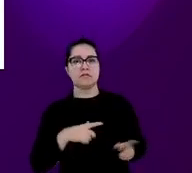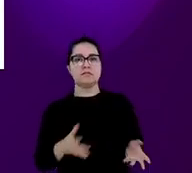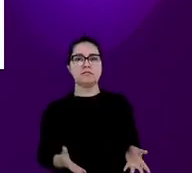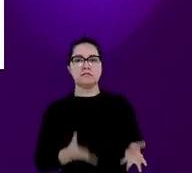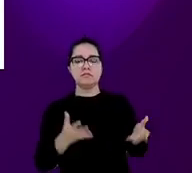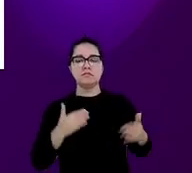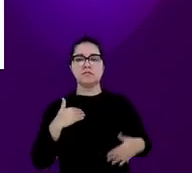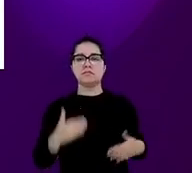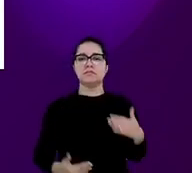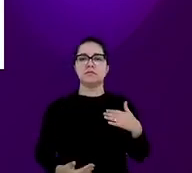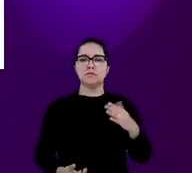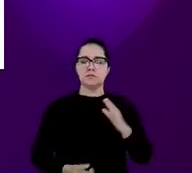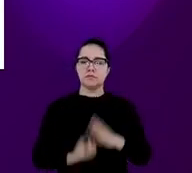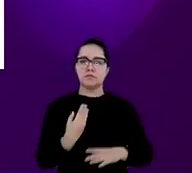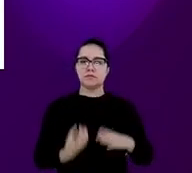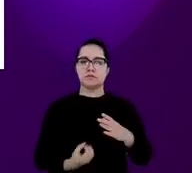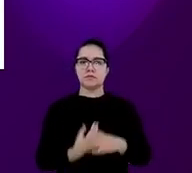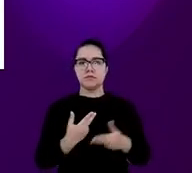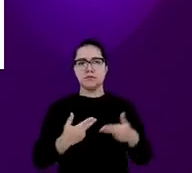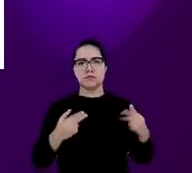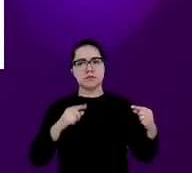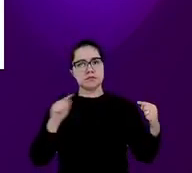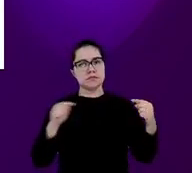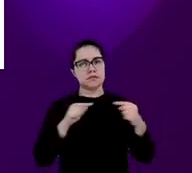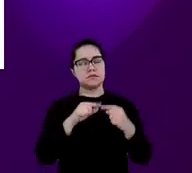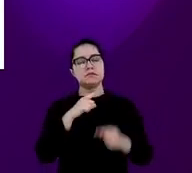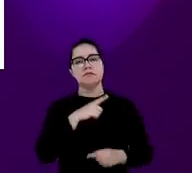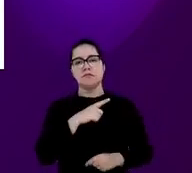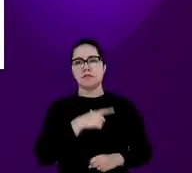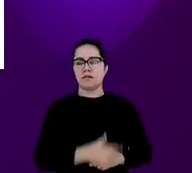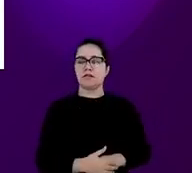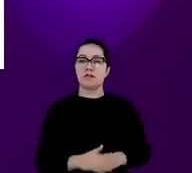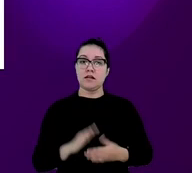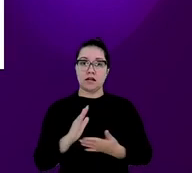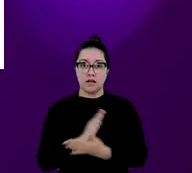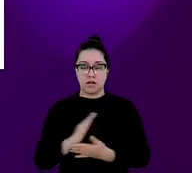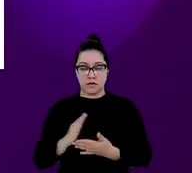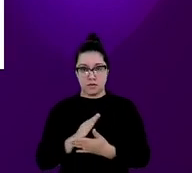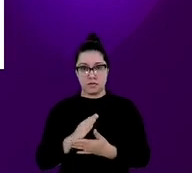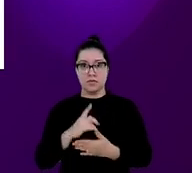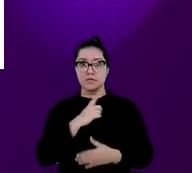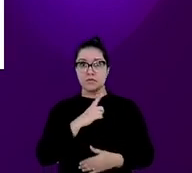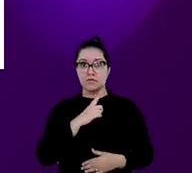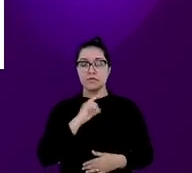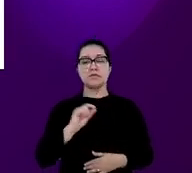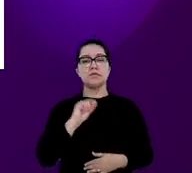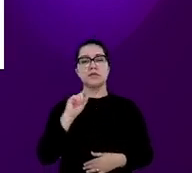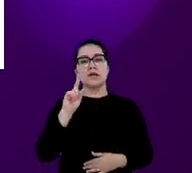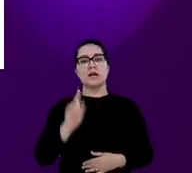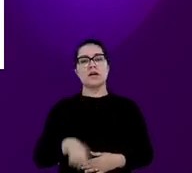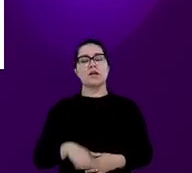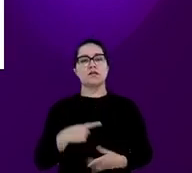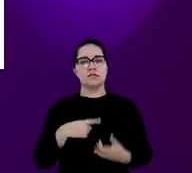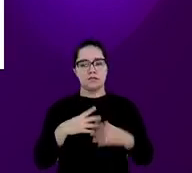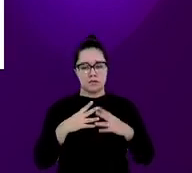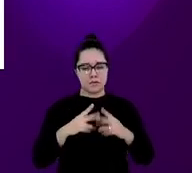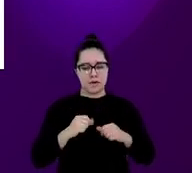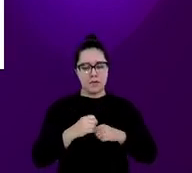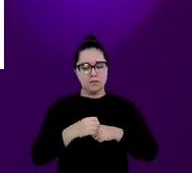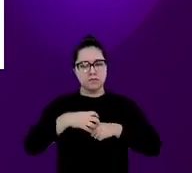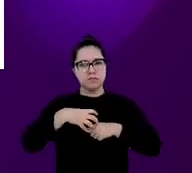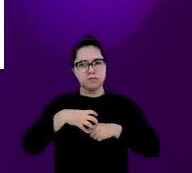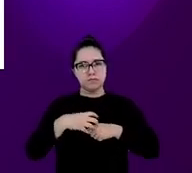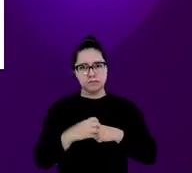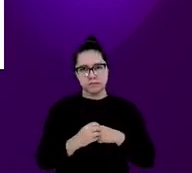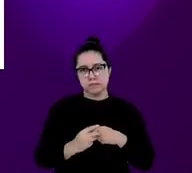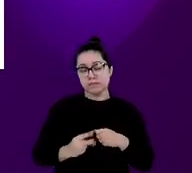some of that substances are anti-inflammatory and also are painkillers, natural painkillers